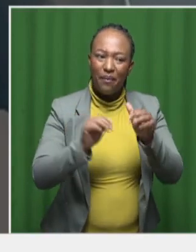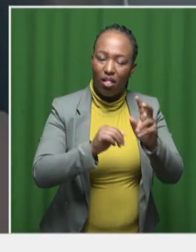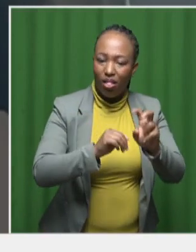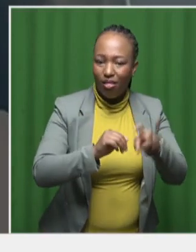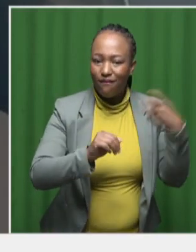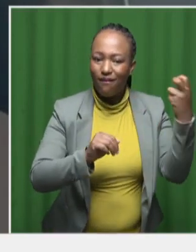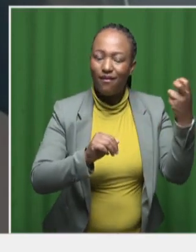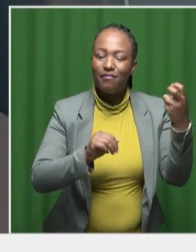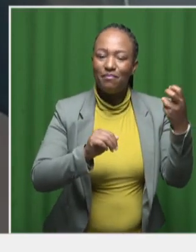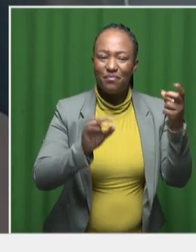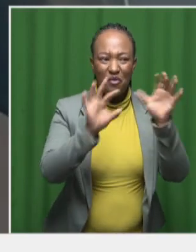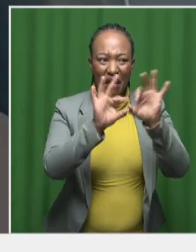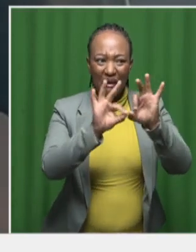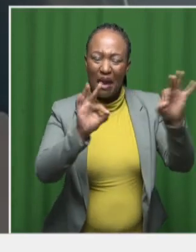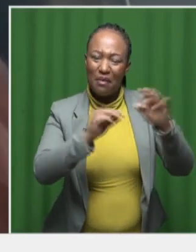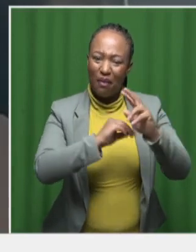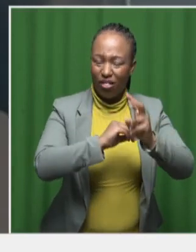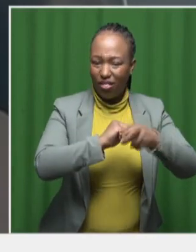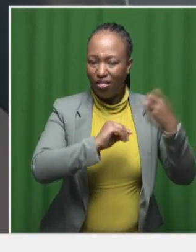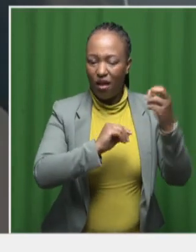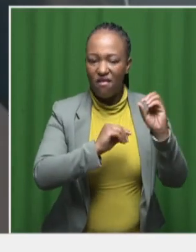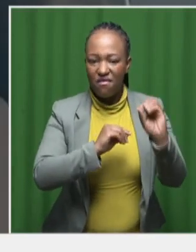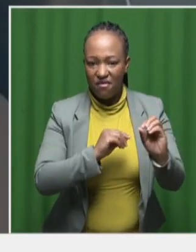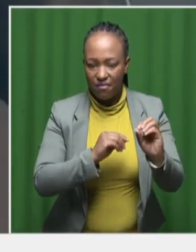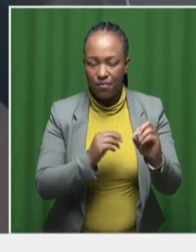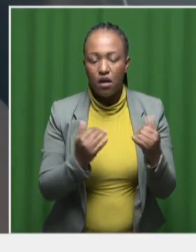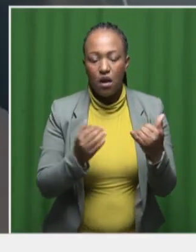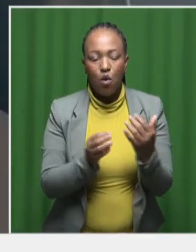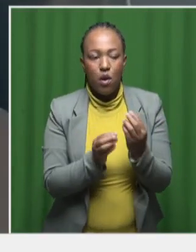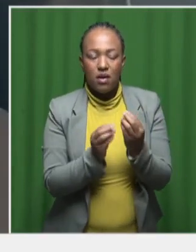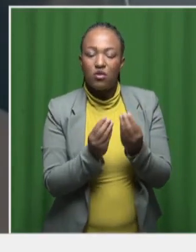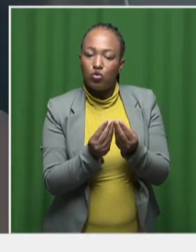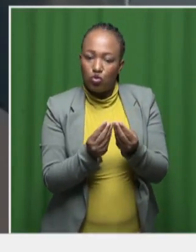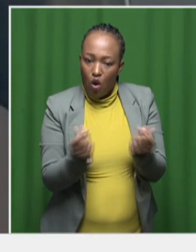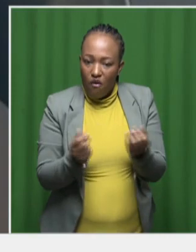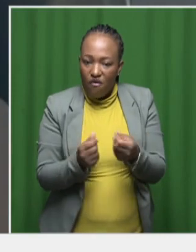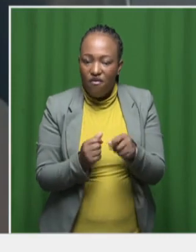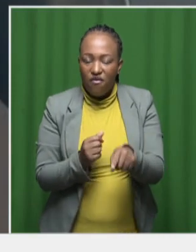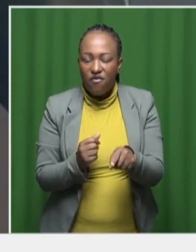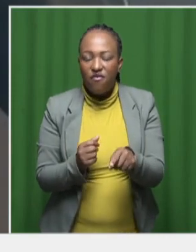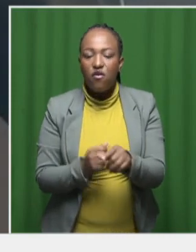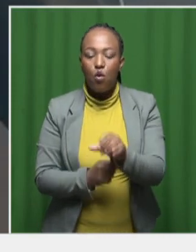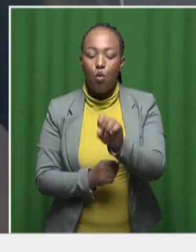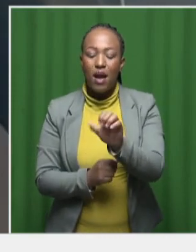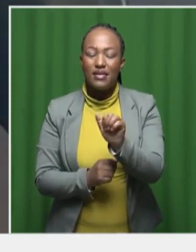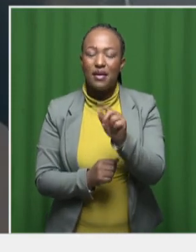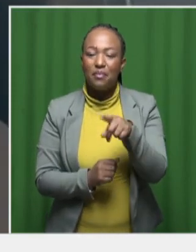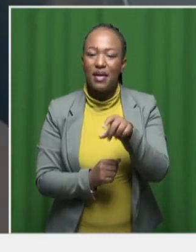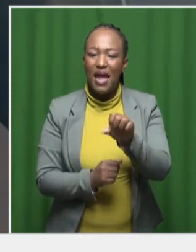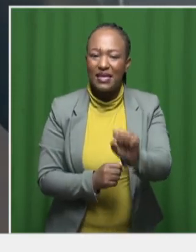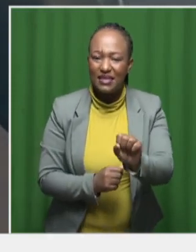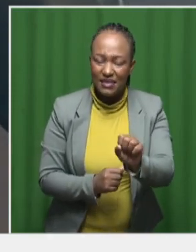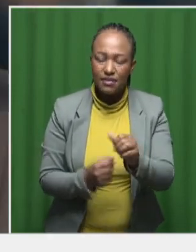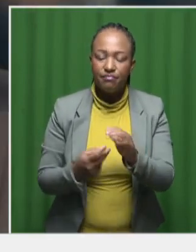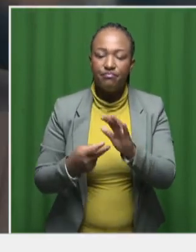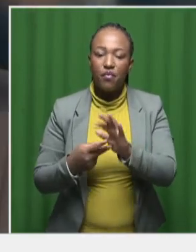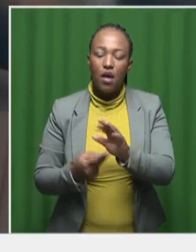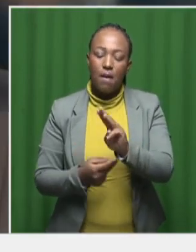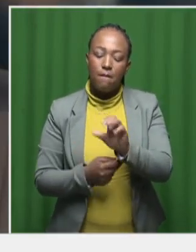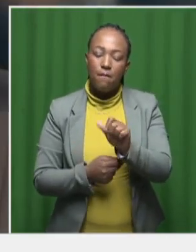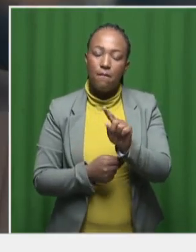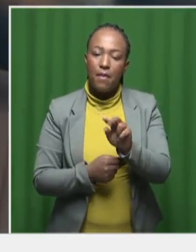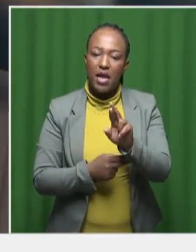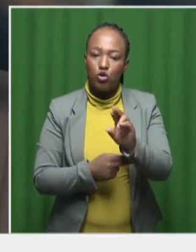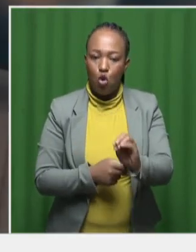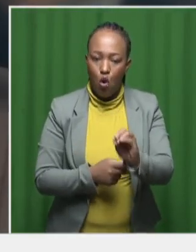people who are stealing our cables. Those are things which we are dealing with the SABC and Metropolis. So, you know, let's look at a